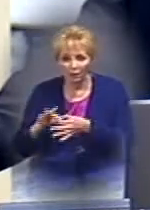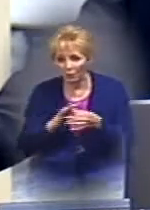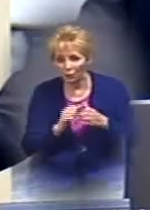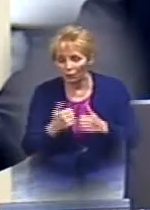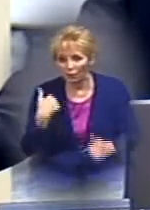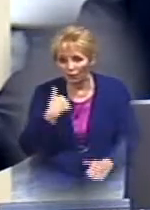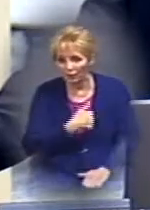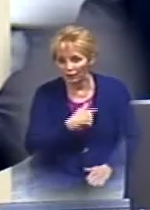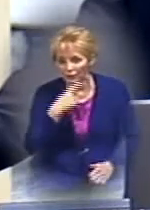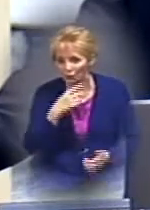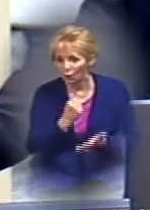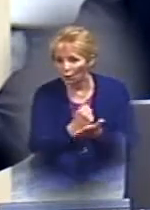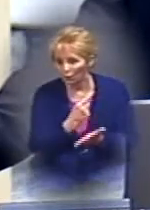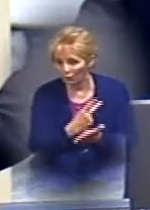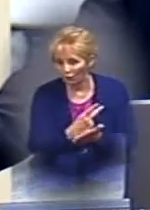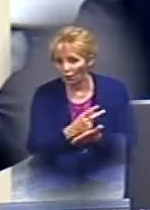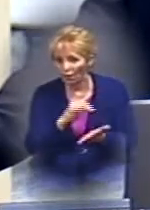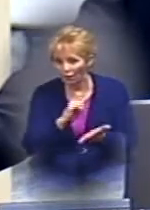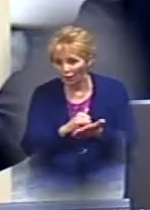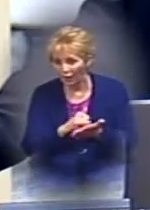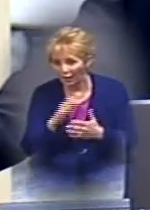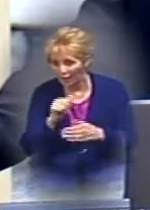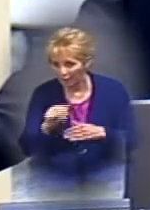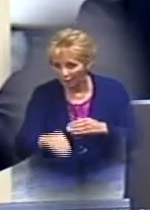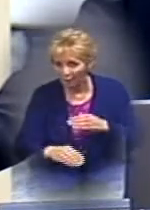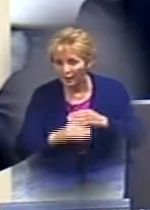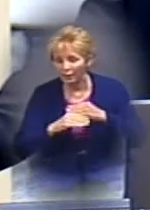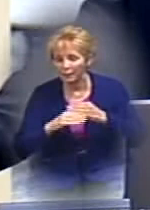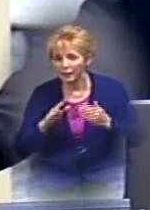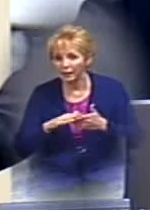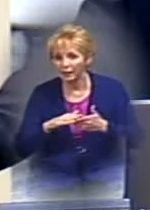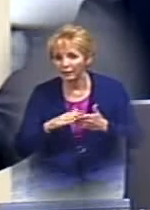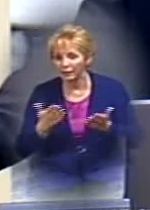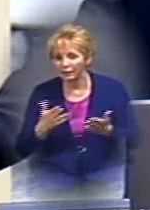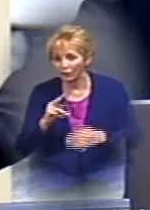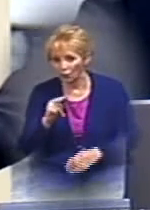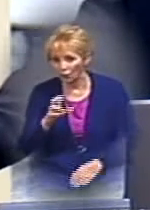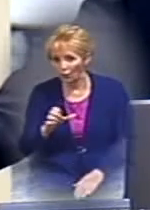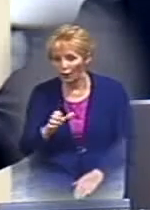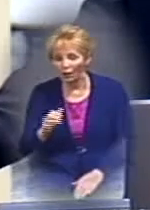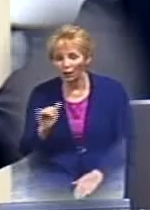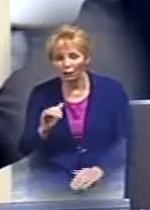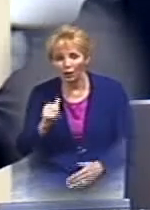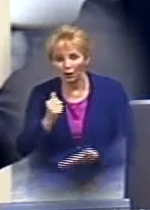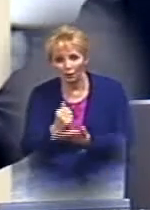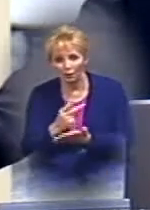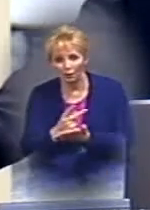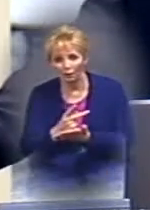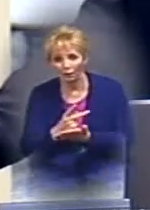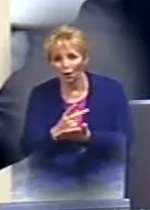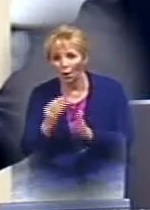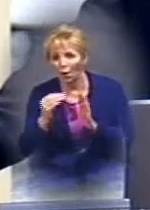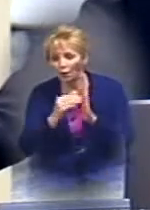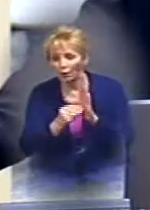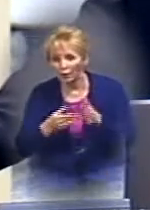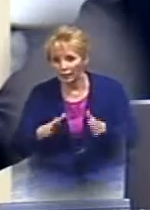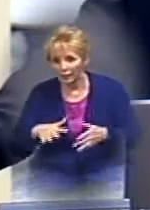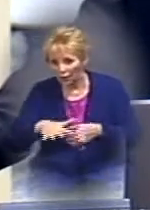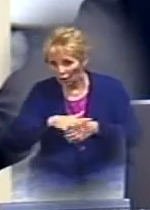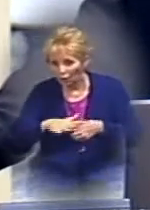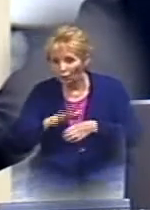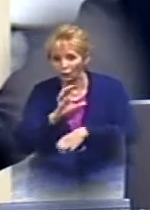to approve that amendment at the state of North Carolina. We also approved zoning ordinance amendments to allow our local